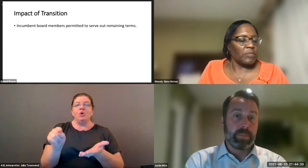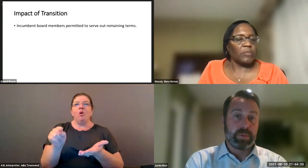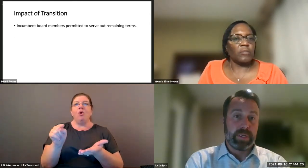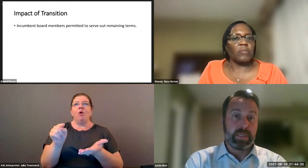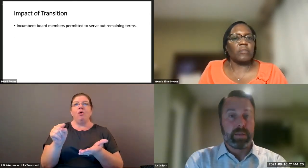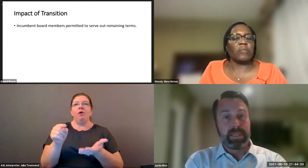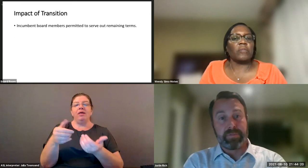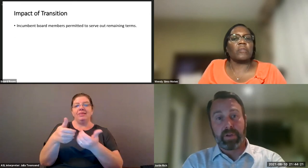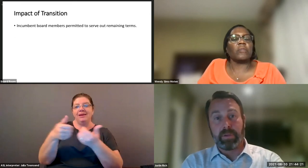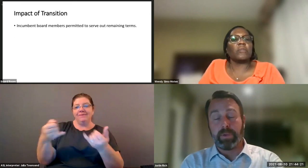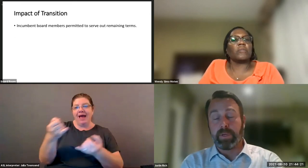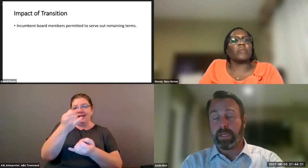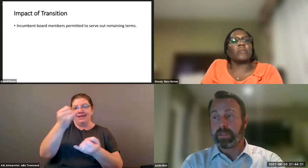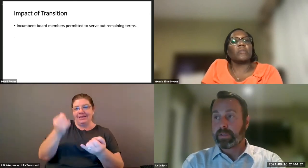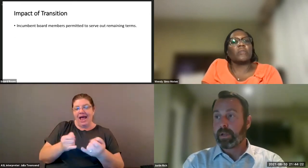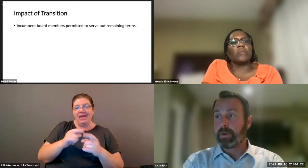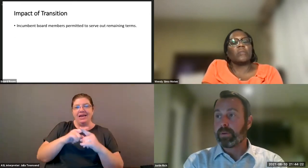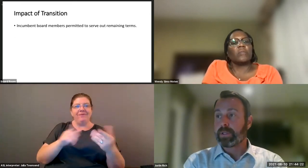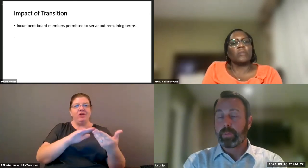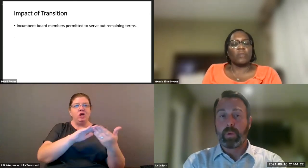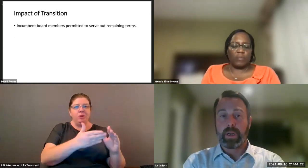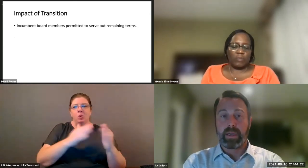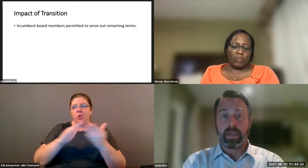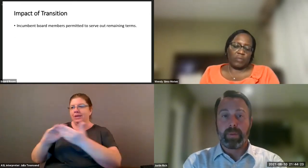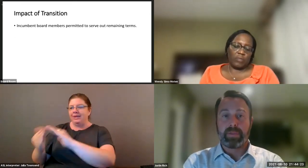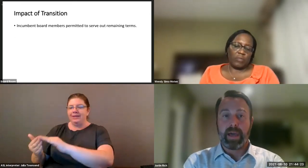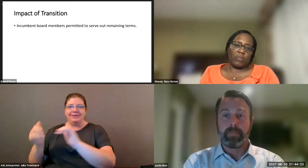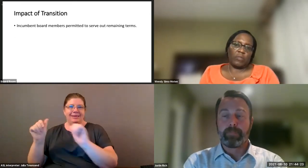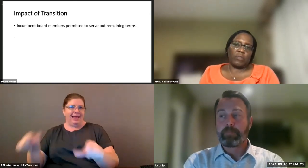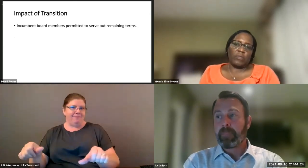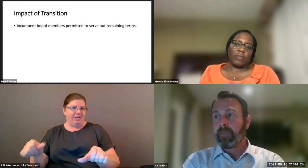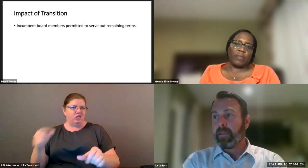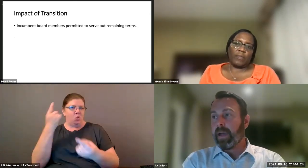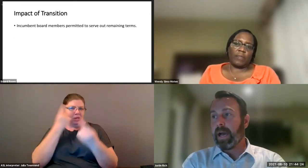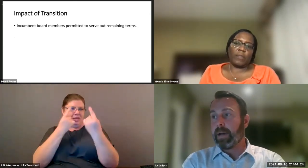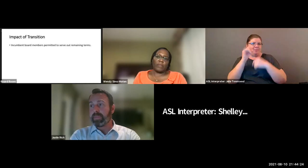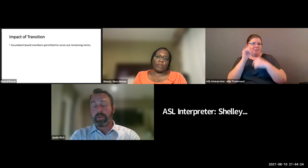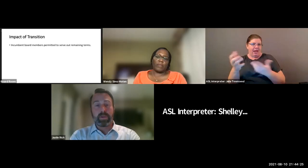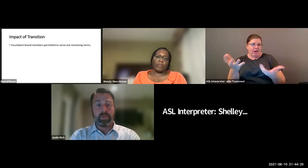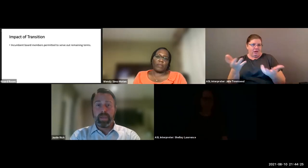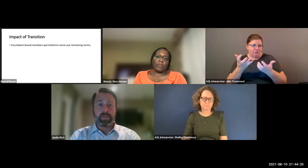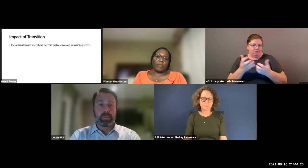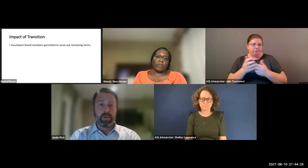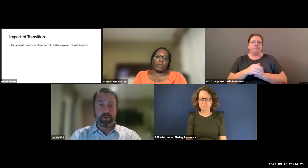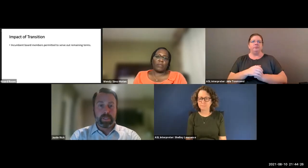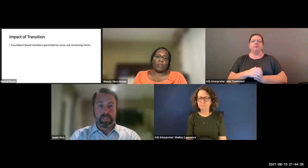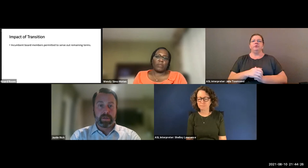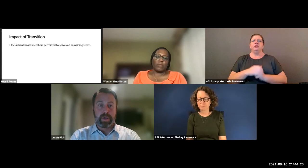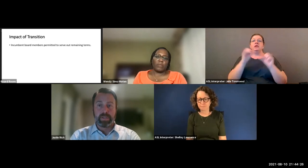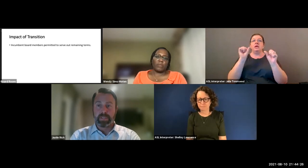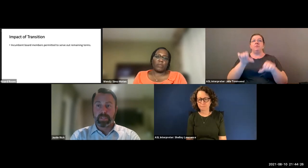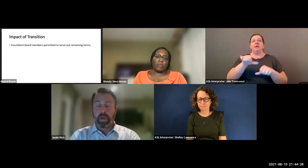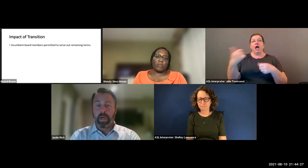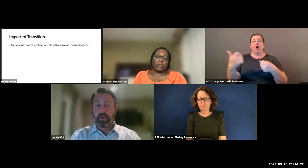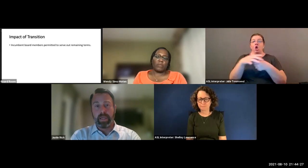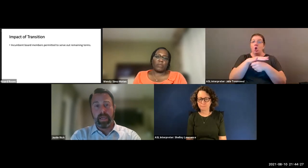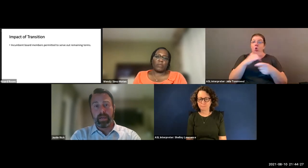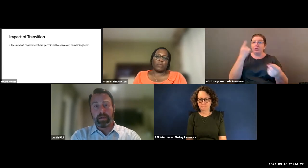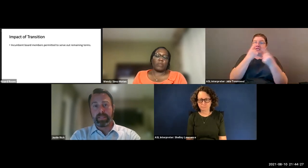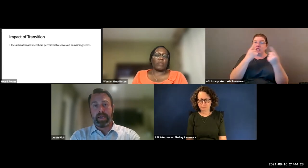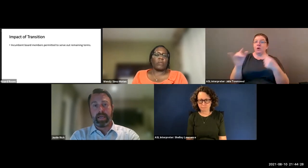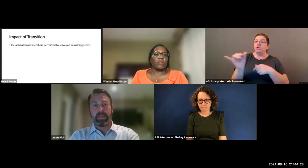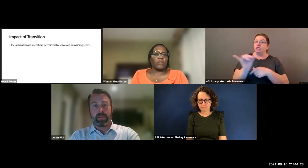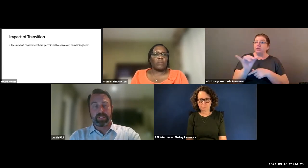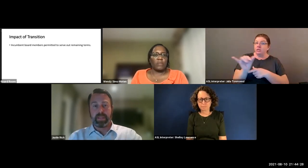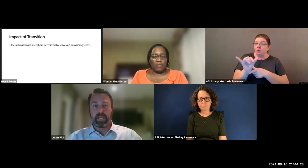dividing line between different communities. And so we want to think about that. There can be other local considerations as well.